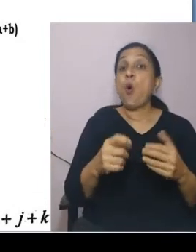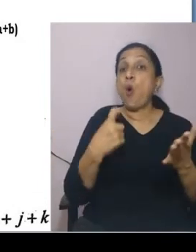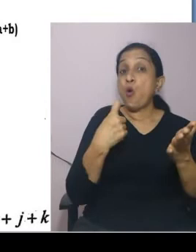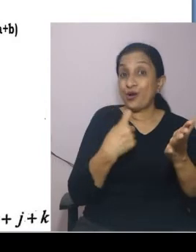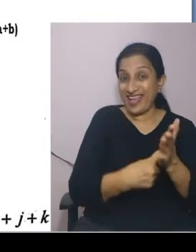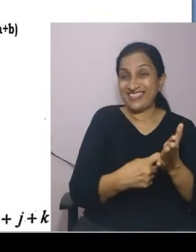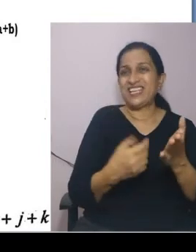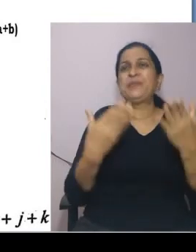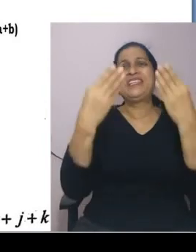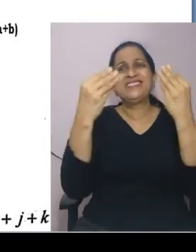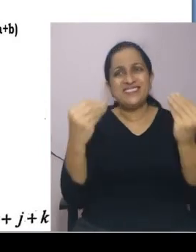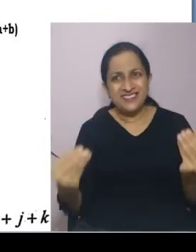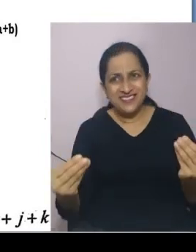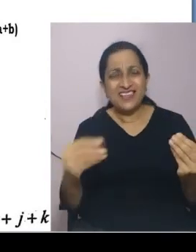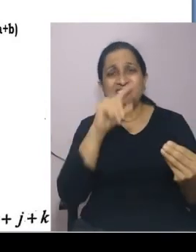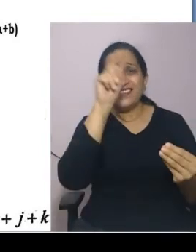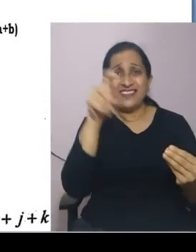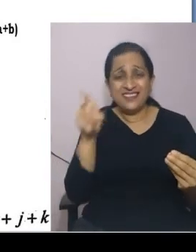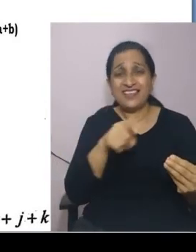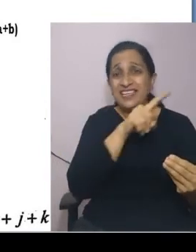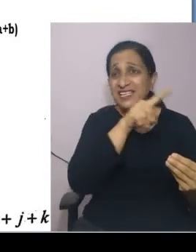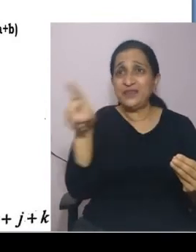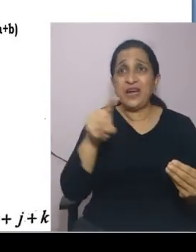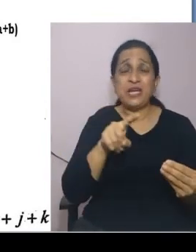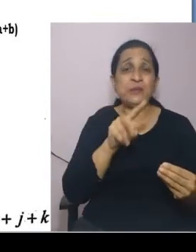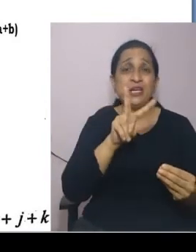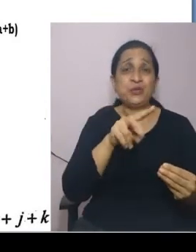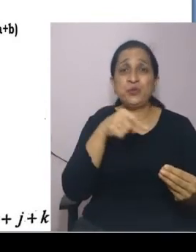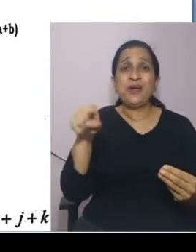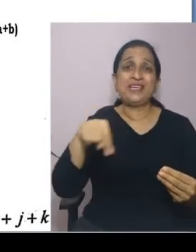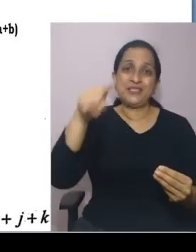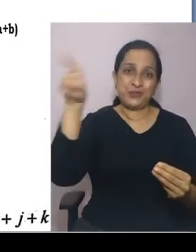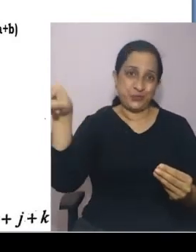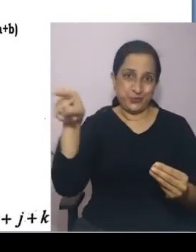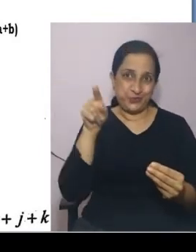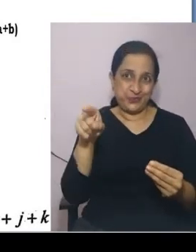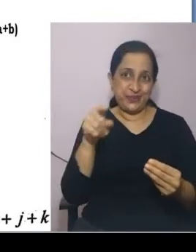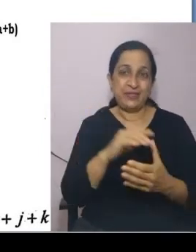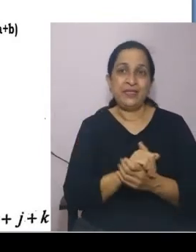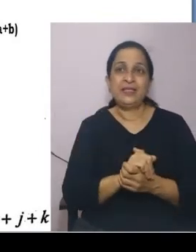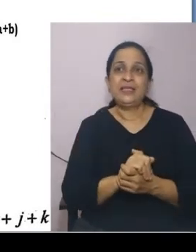Rationalize 3 minus 2 upon 3 divided 2 minus root 2 and simplify.